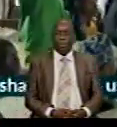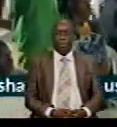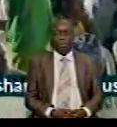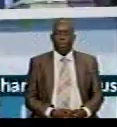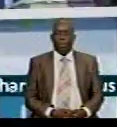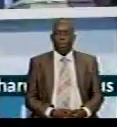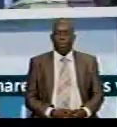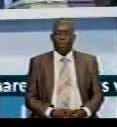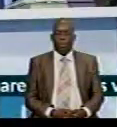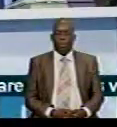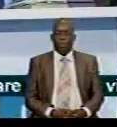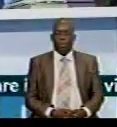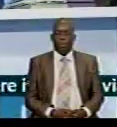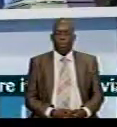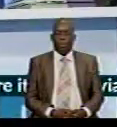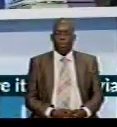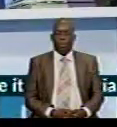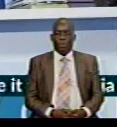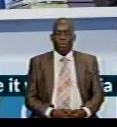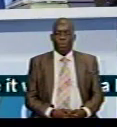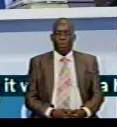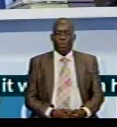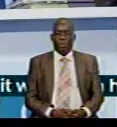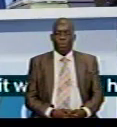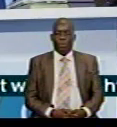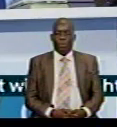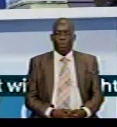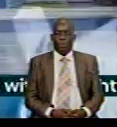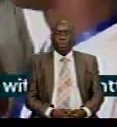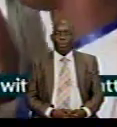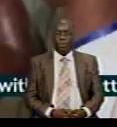permanente. Let's do the next. Who has gone to live from the wheelchair?